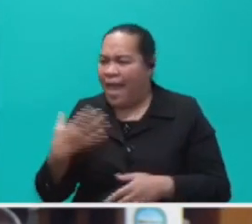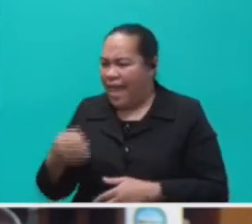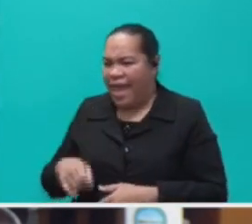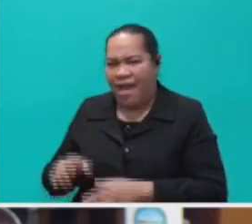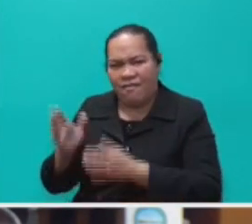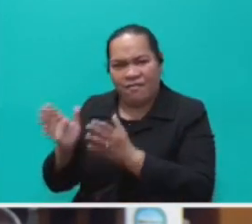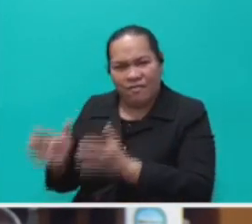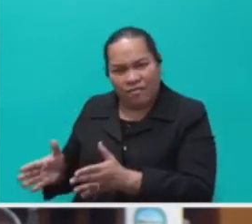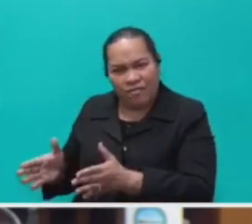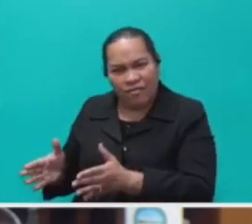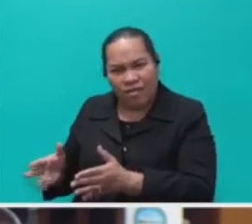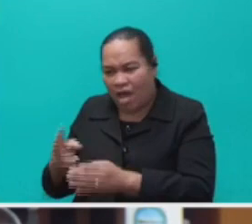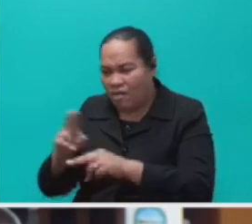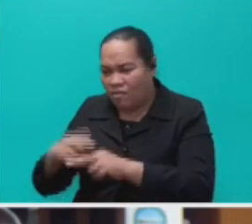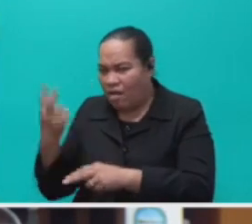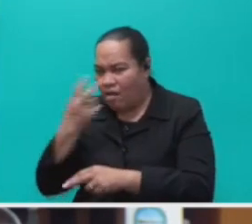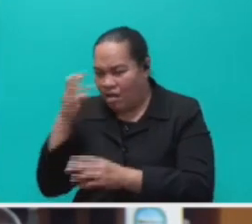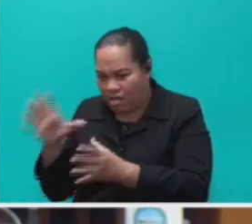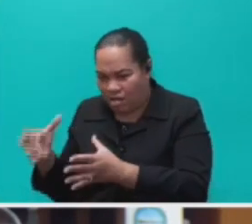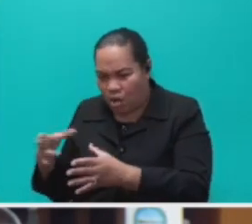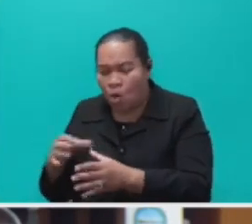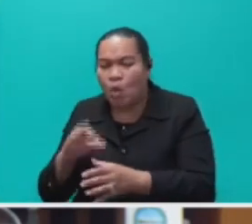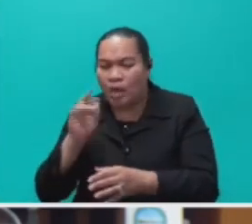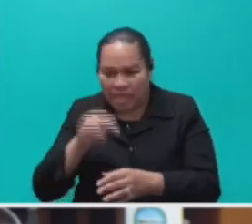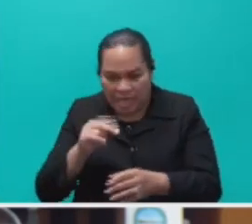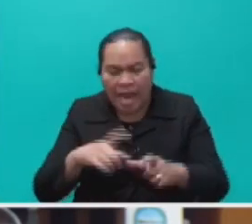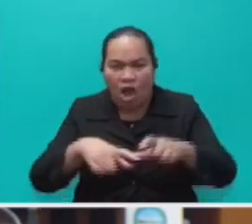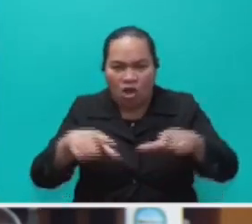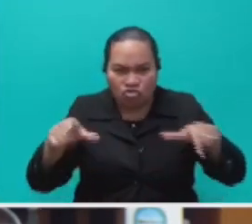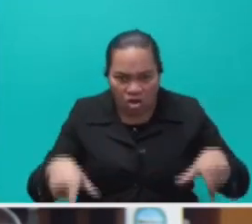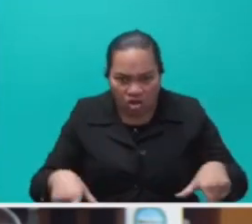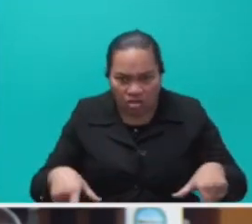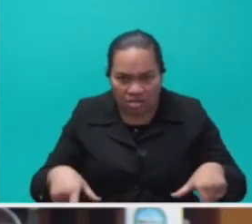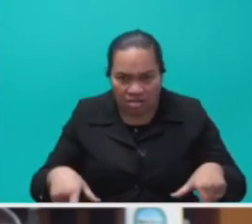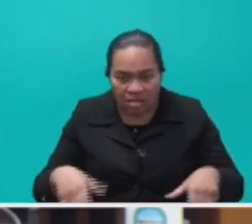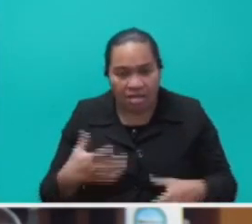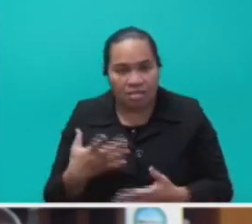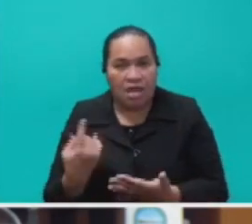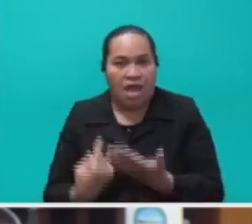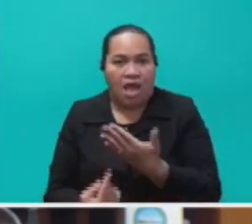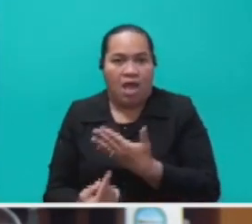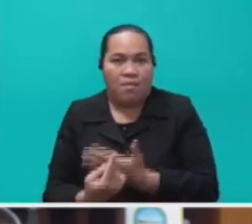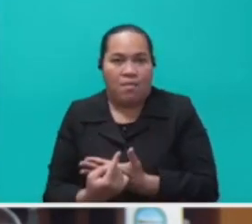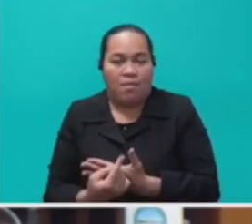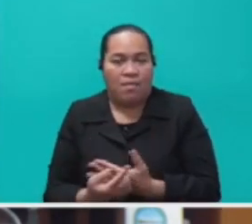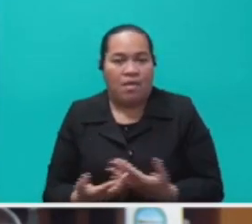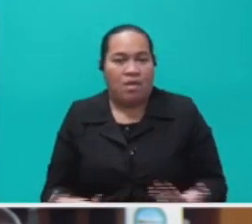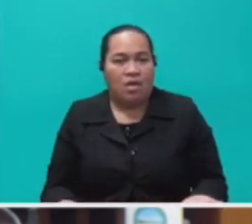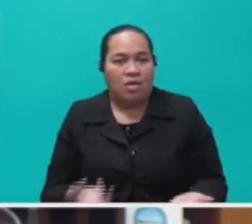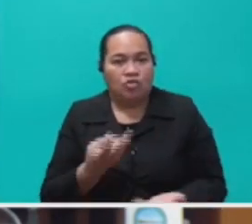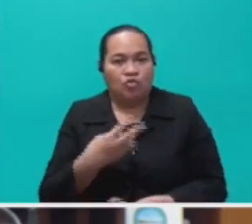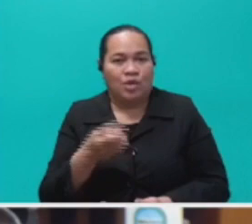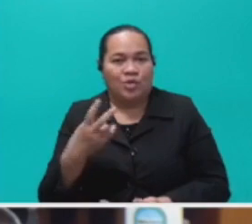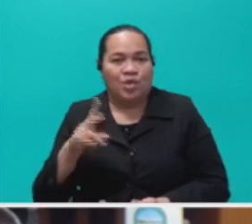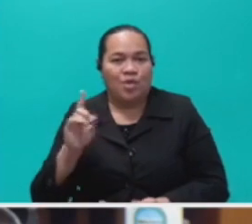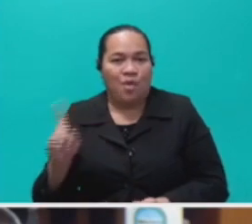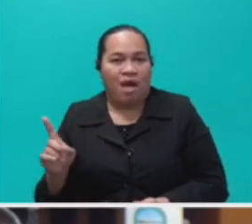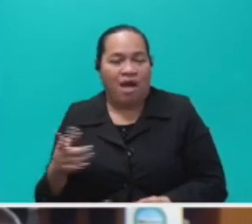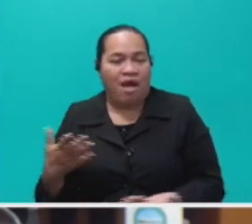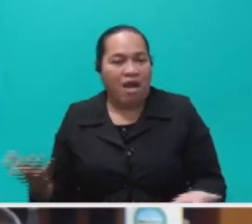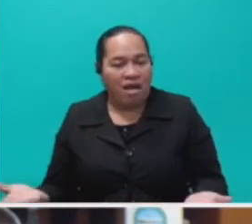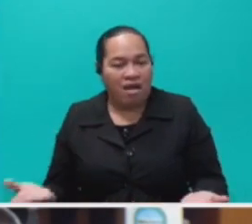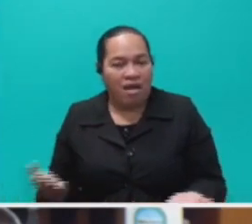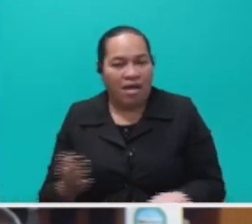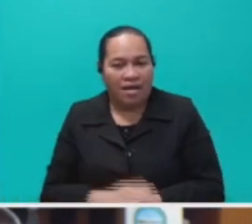body. We need anti-rot courts. That's what happened in 2021. Mr.